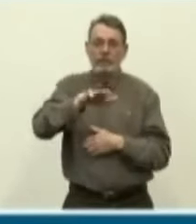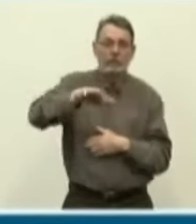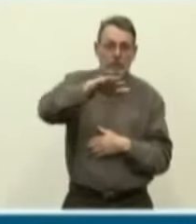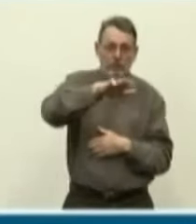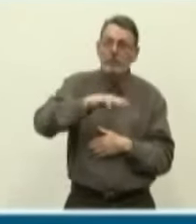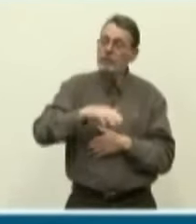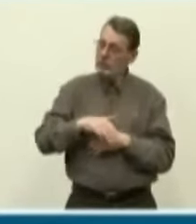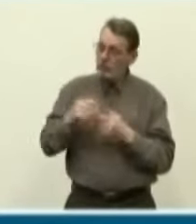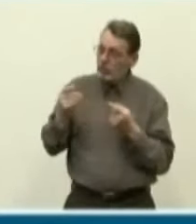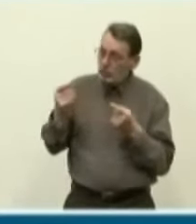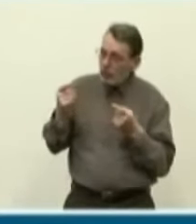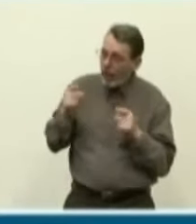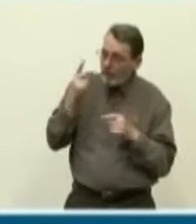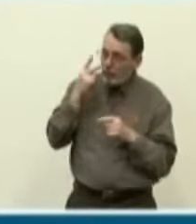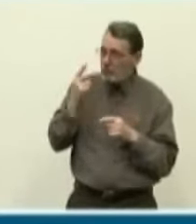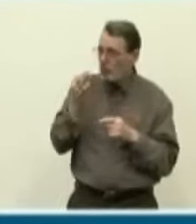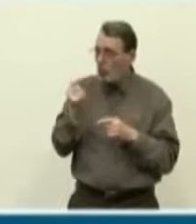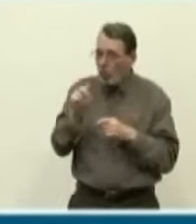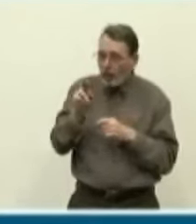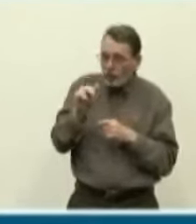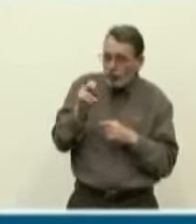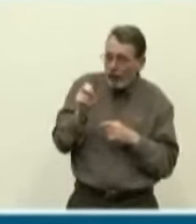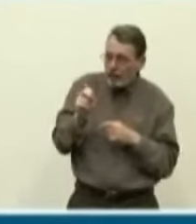the race of the subject or no?